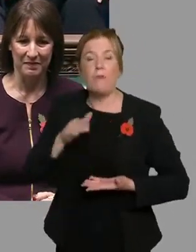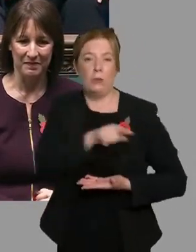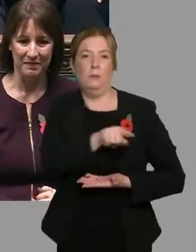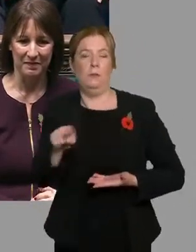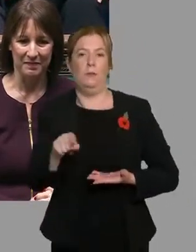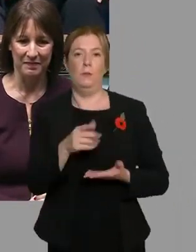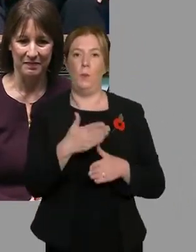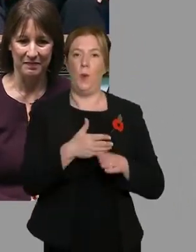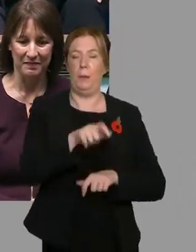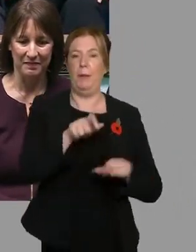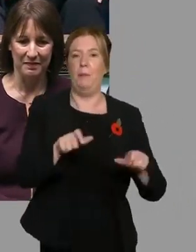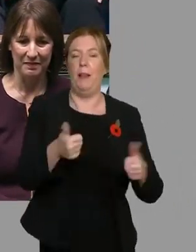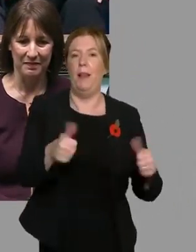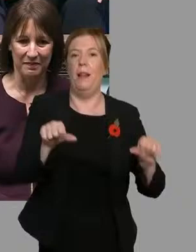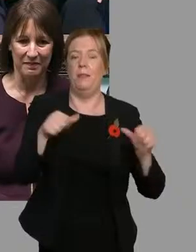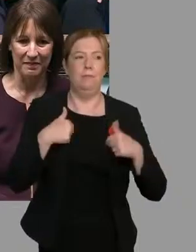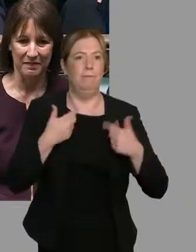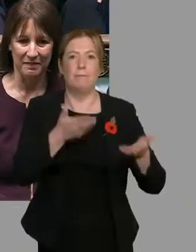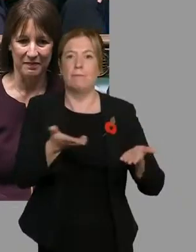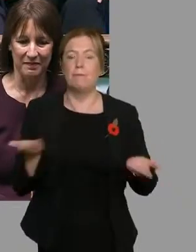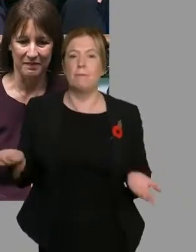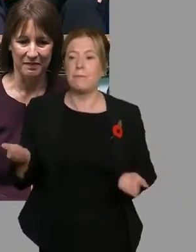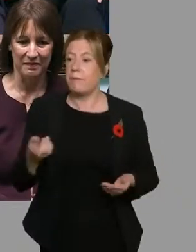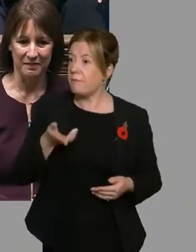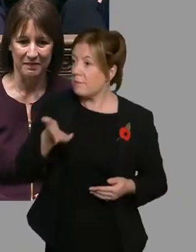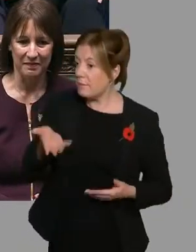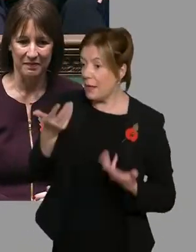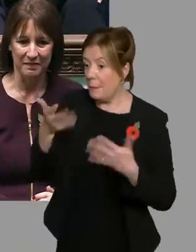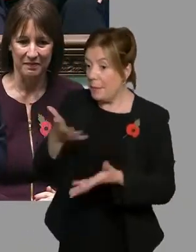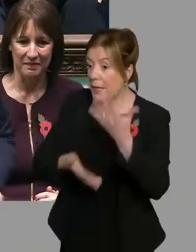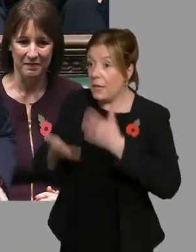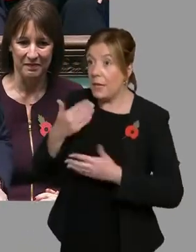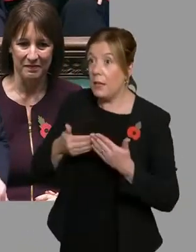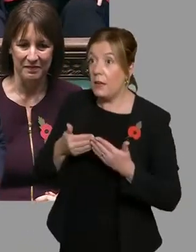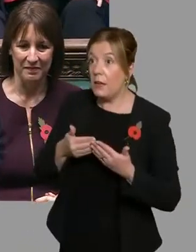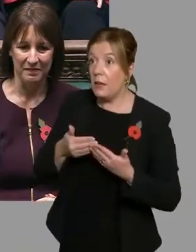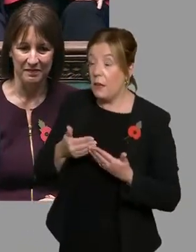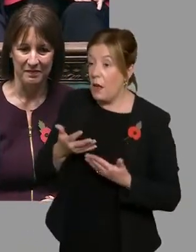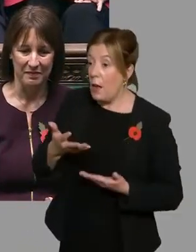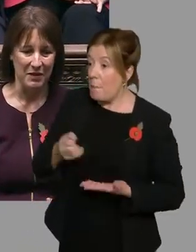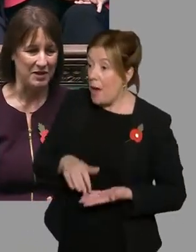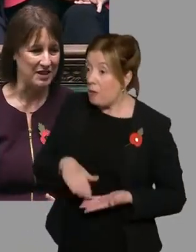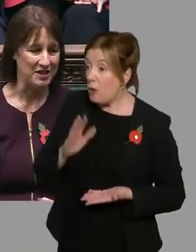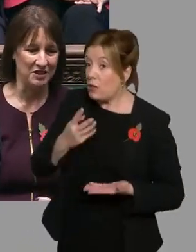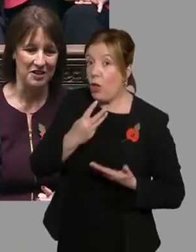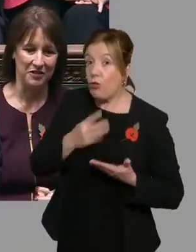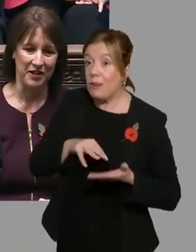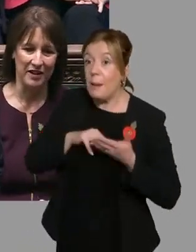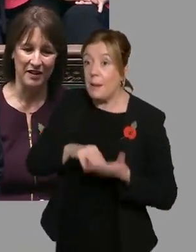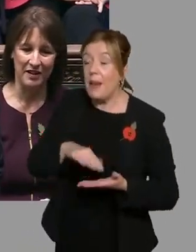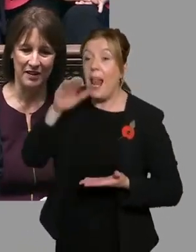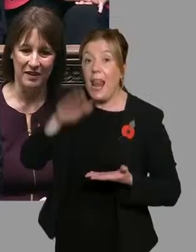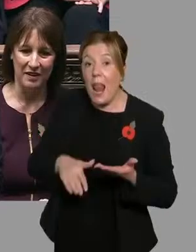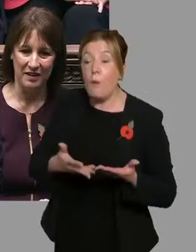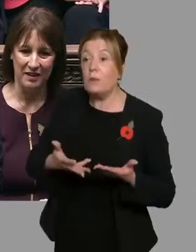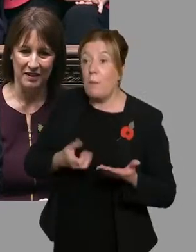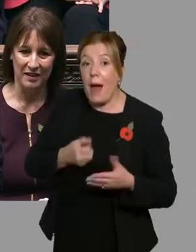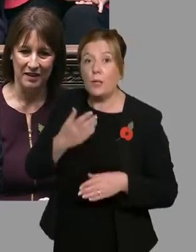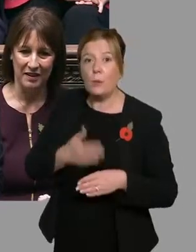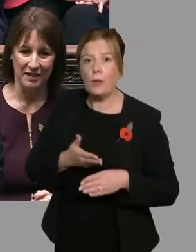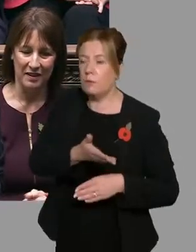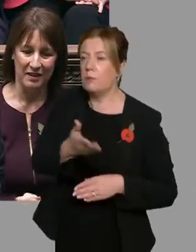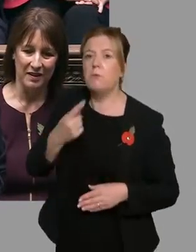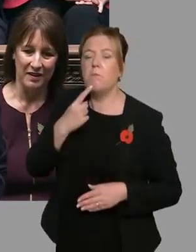heard yet her welcome that pay rise for the 3 million lowest paid workers. Does she now welcome it? Does she stick